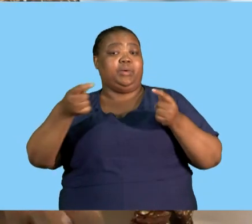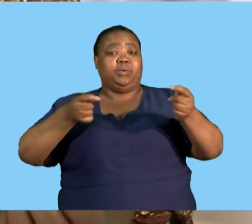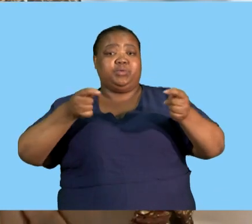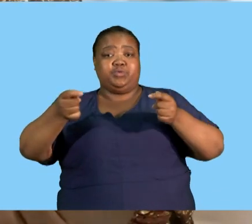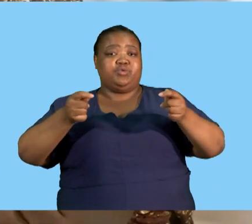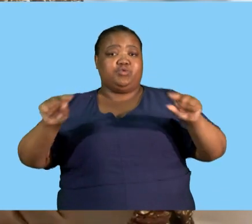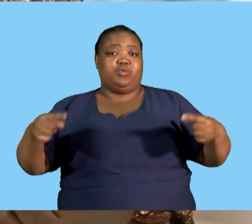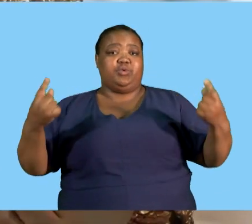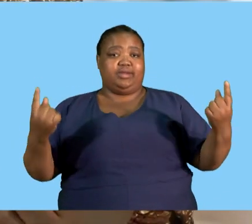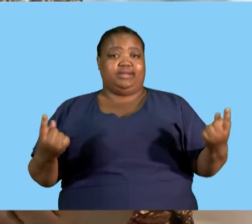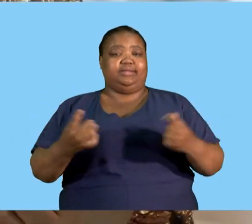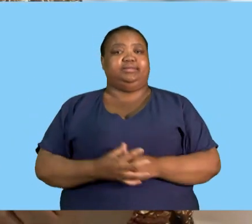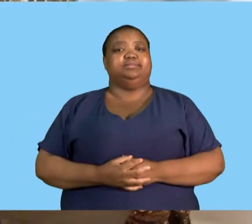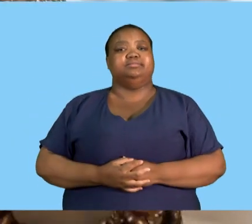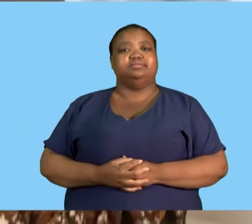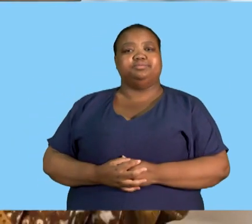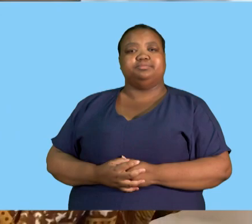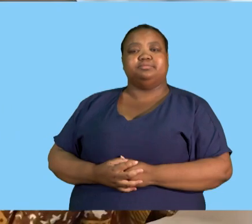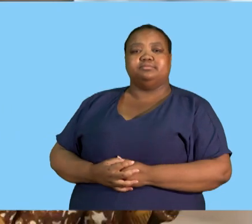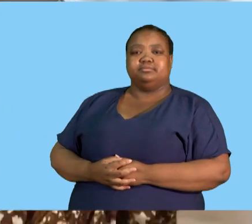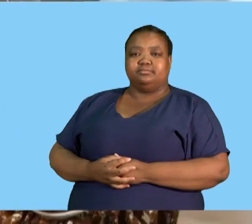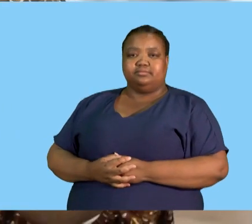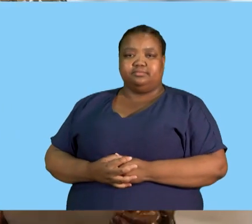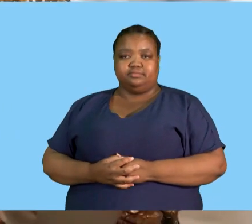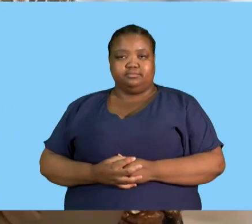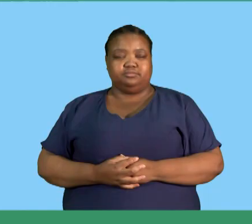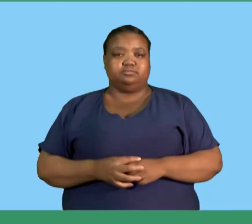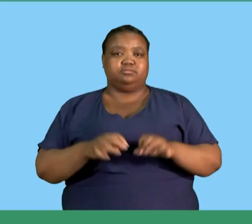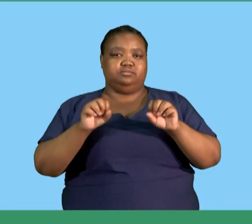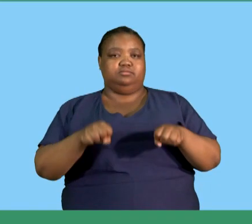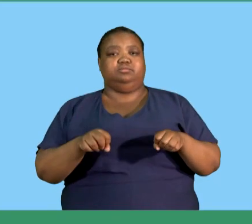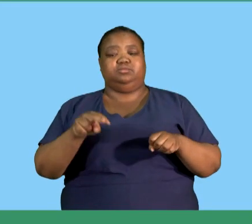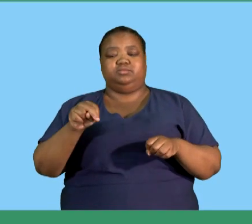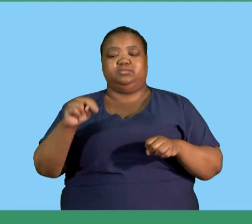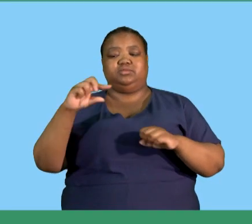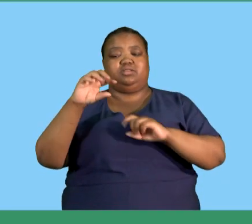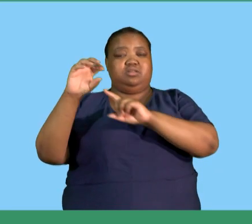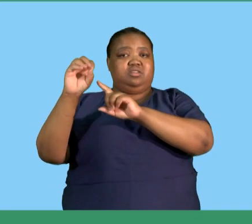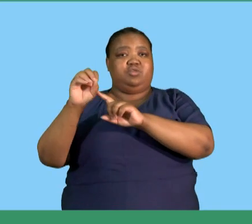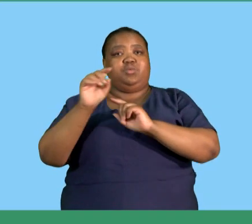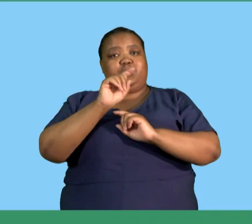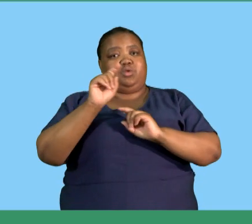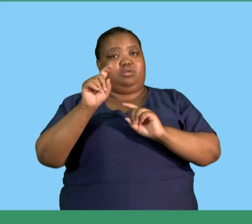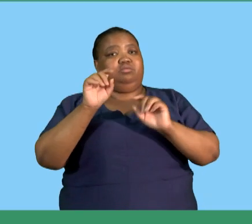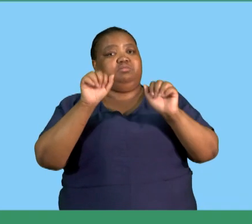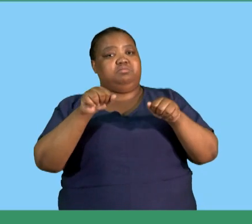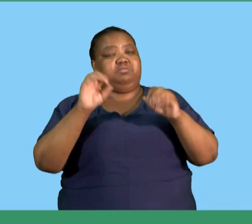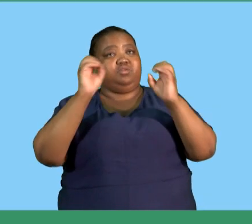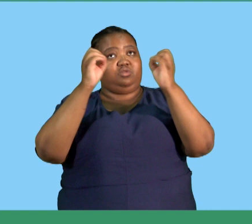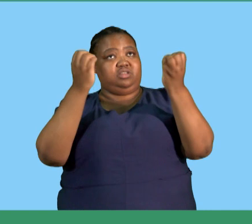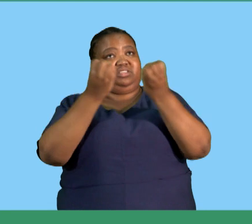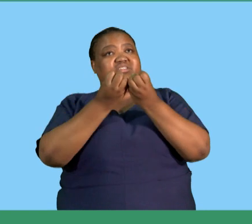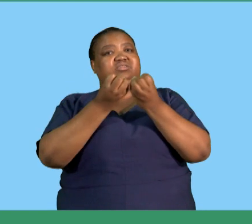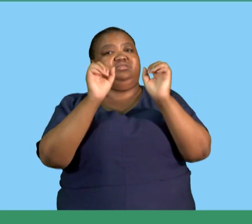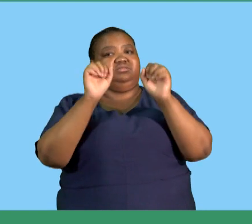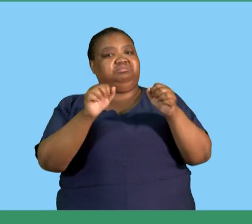no control. So what could happen or what should be done? Network and lobby with the NGOs and all consumer rights